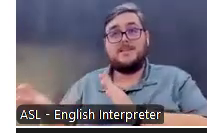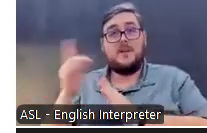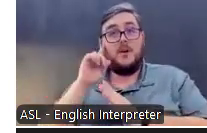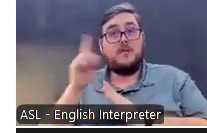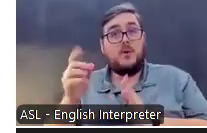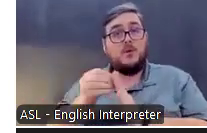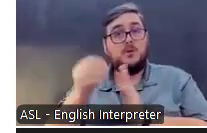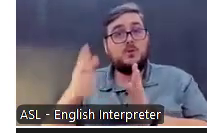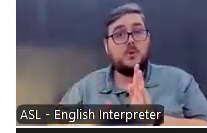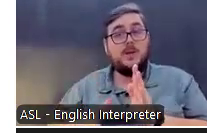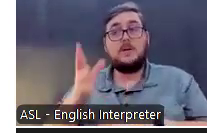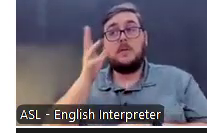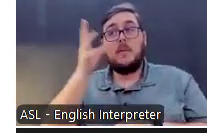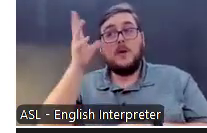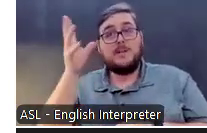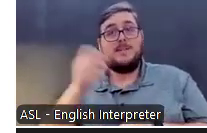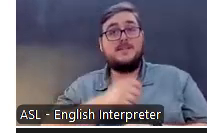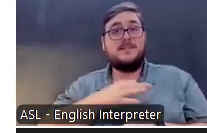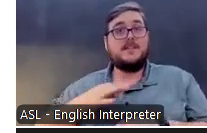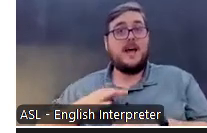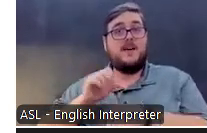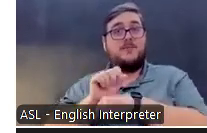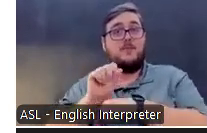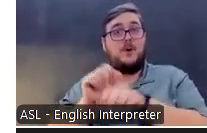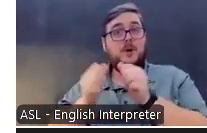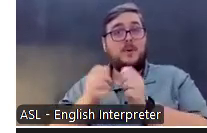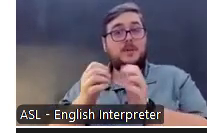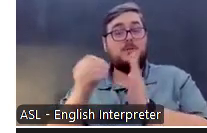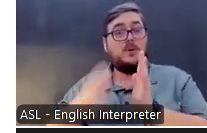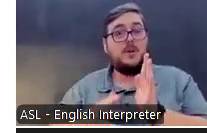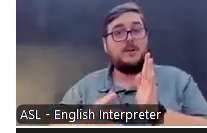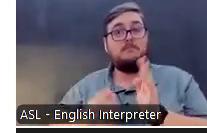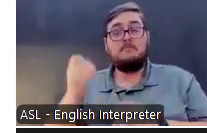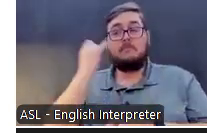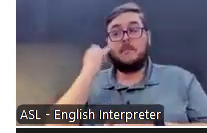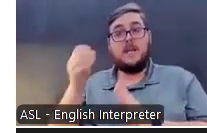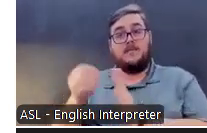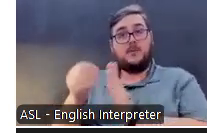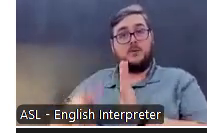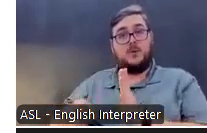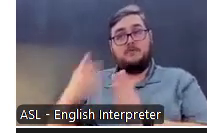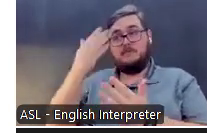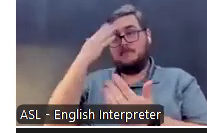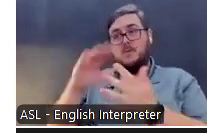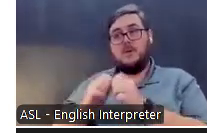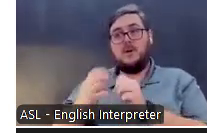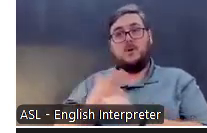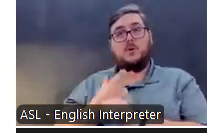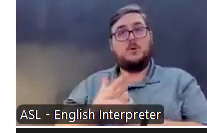student doesn't know how to use the device, then how effective will it be for that student? Next slide.